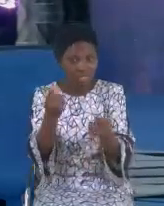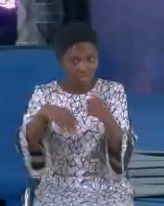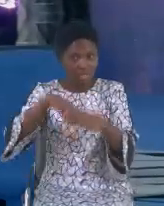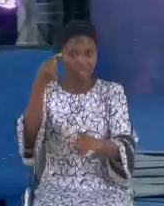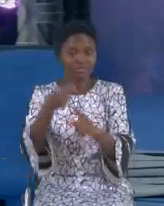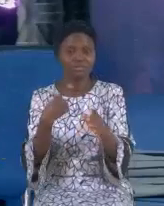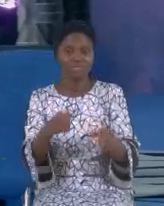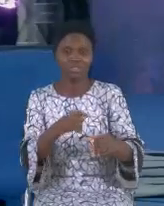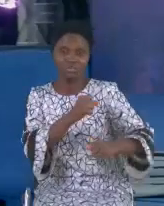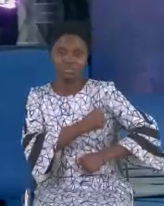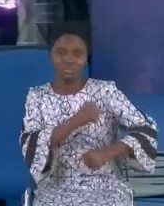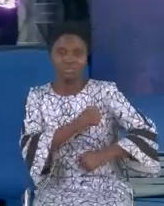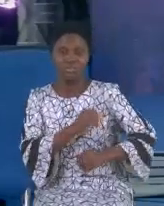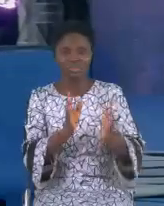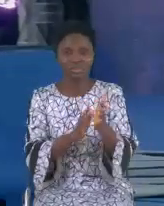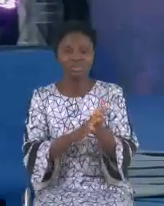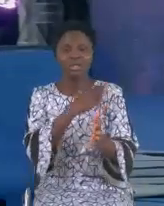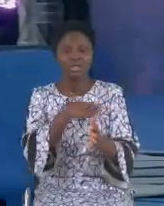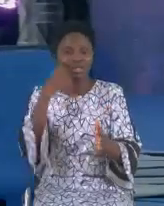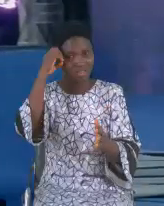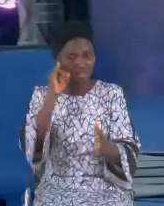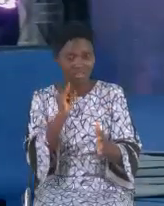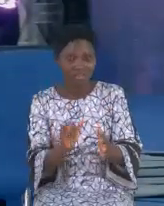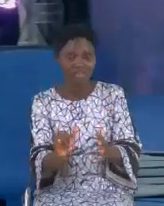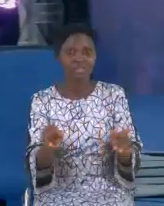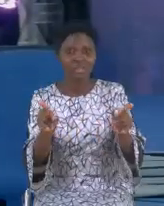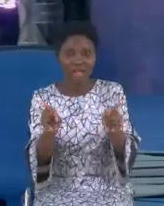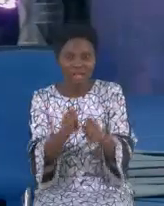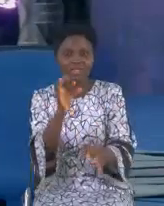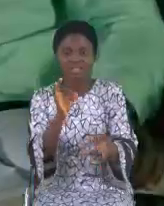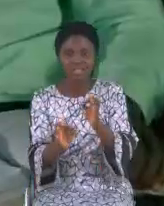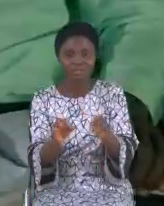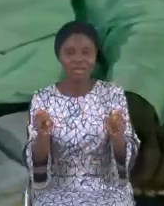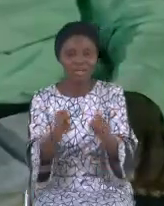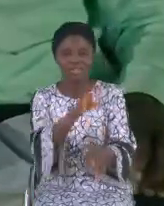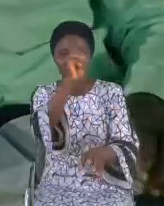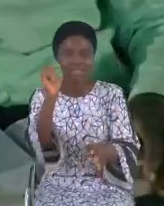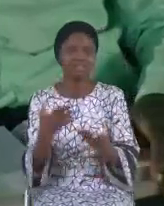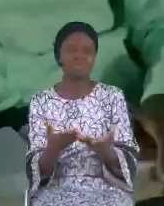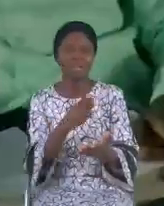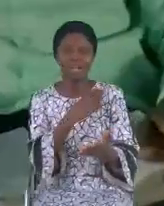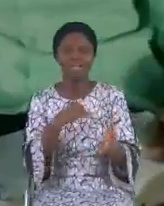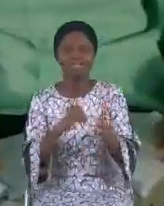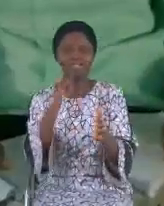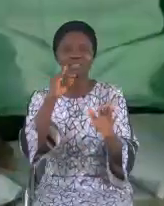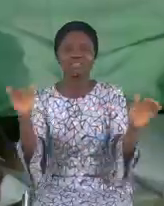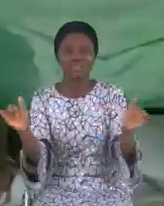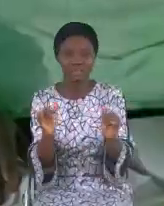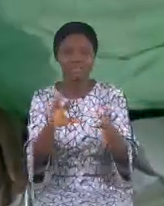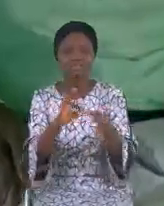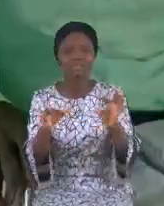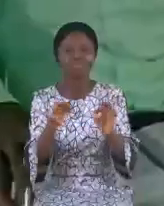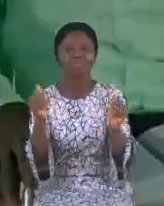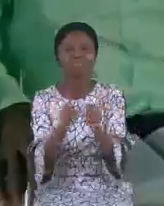bad, he's still as sinful as ever. And it is the same story with everyone, that before you meet